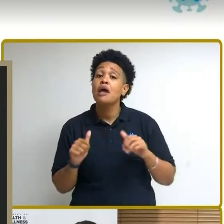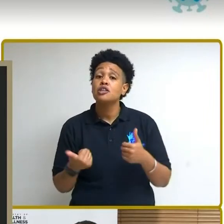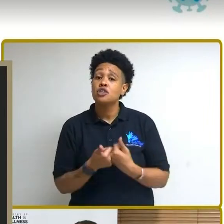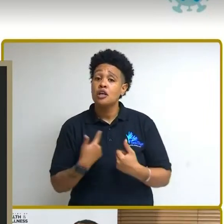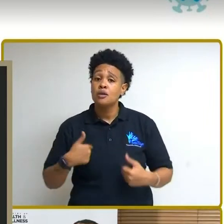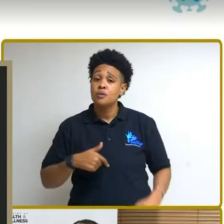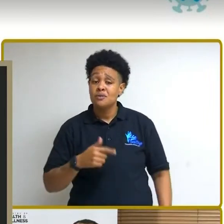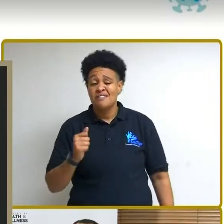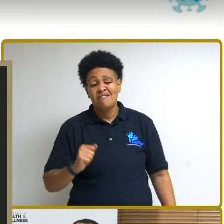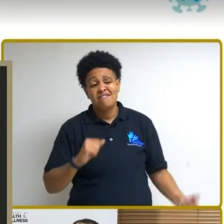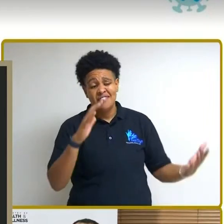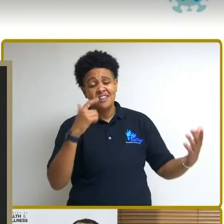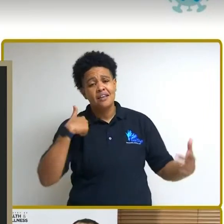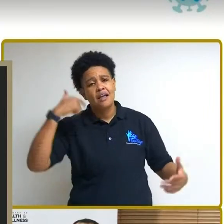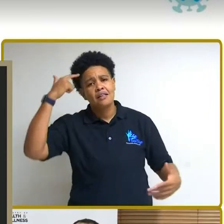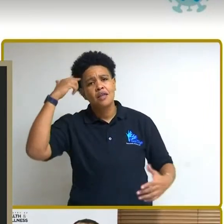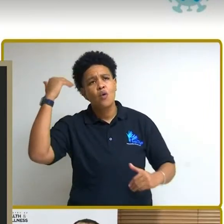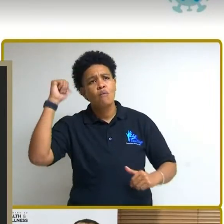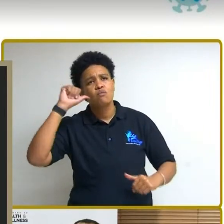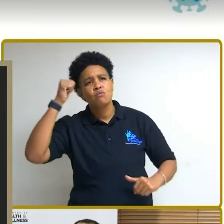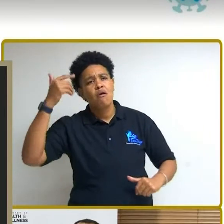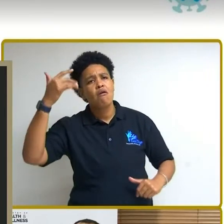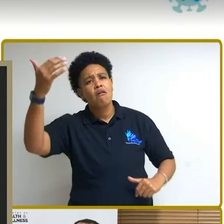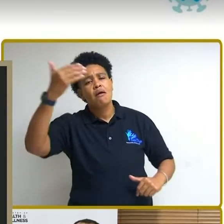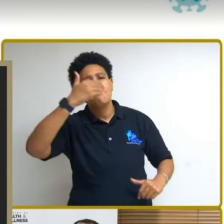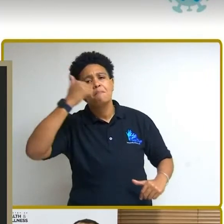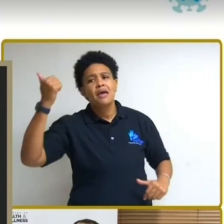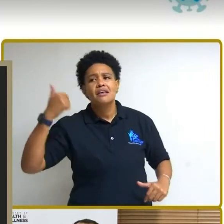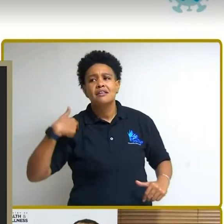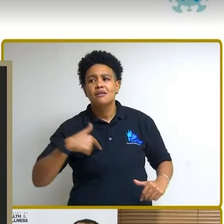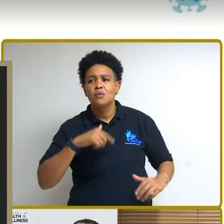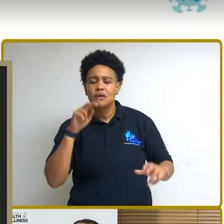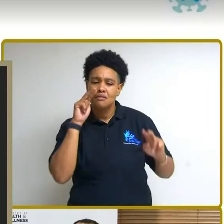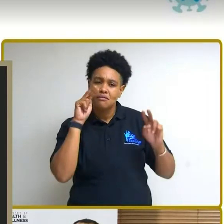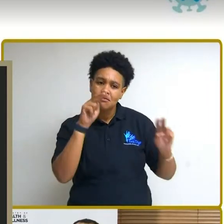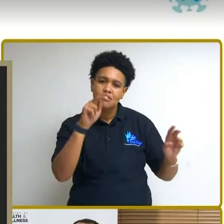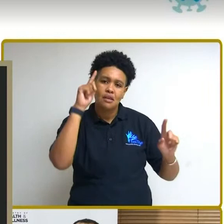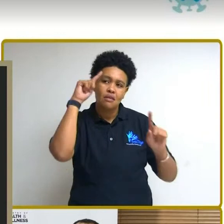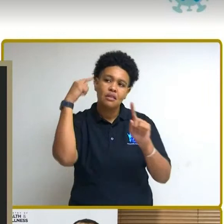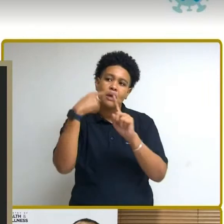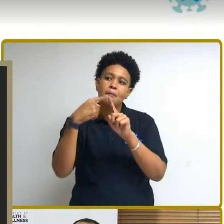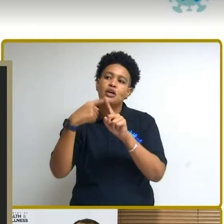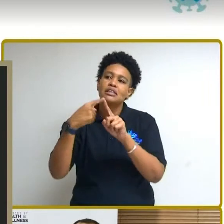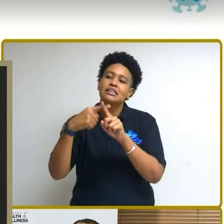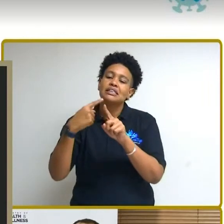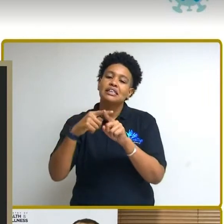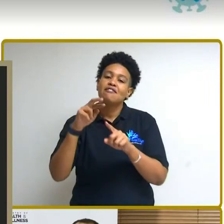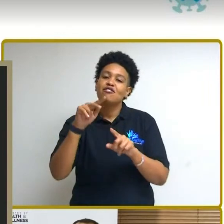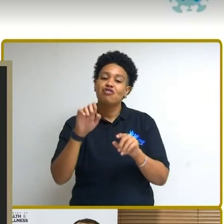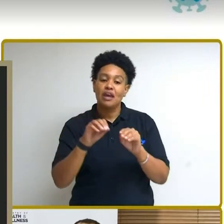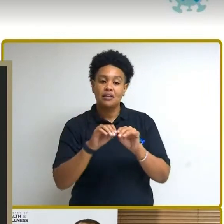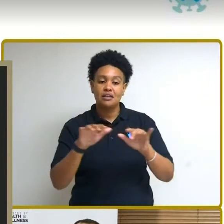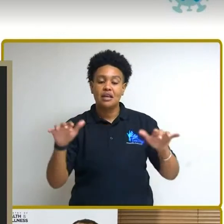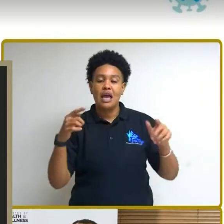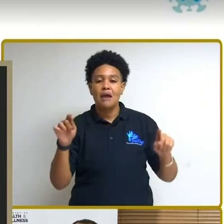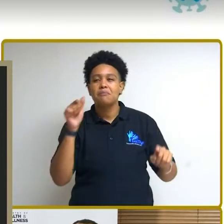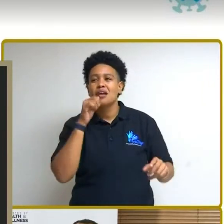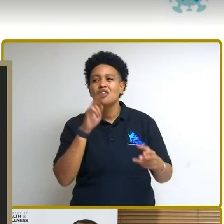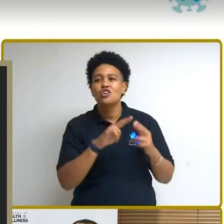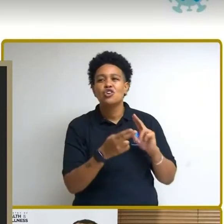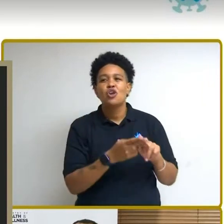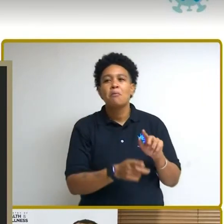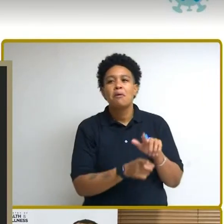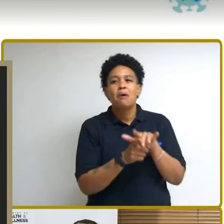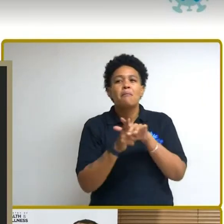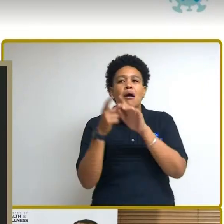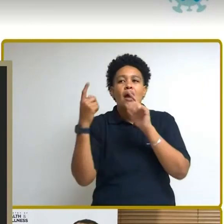encountered, I think there is hope for a brighter day. We keep a very close eye on the positivity rate because not so much the number of